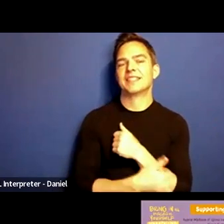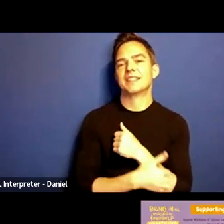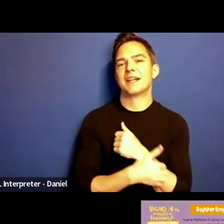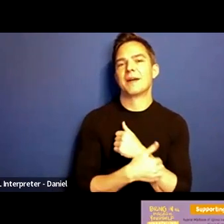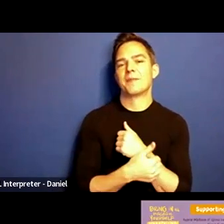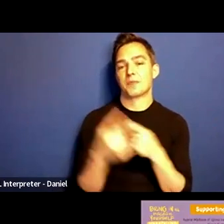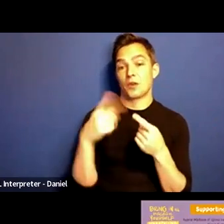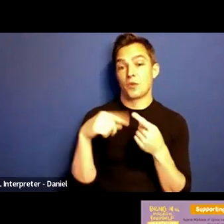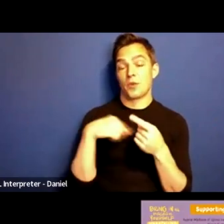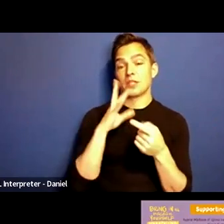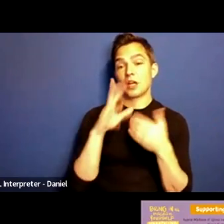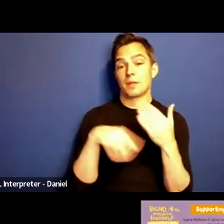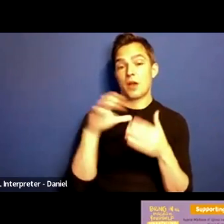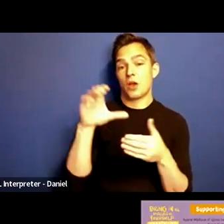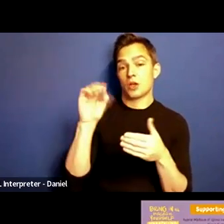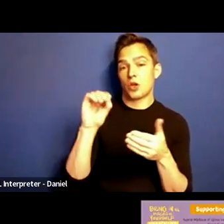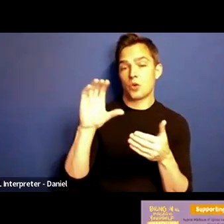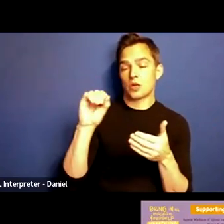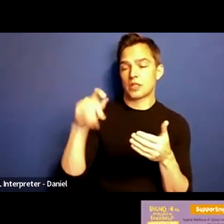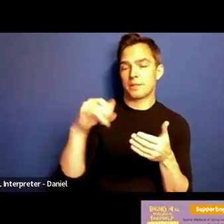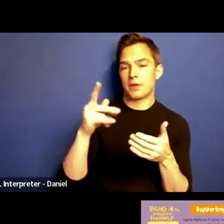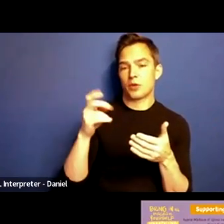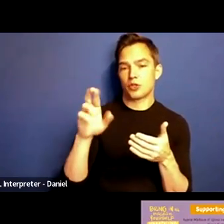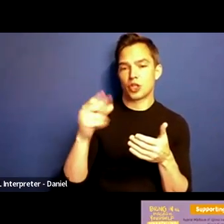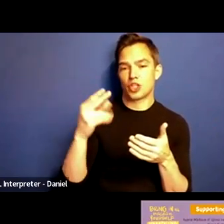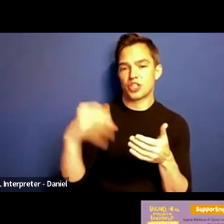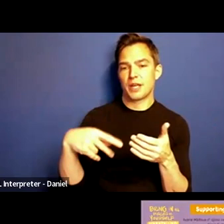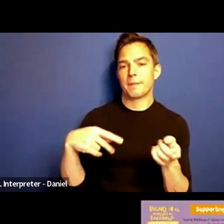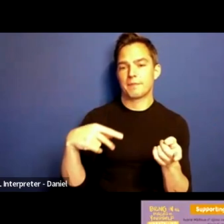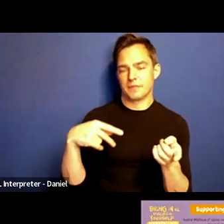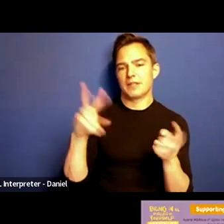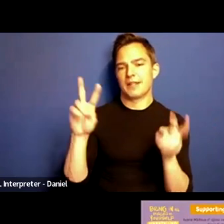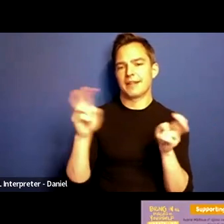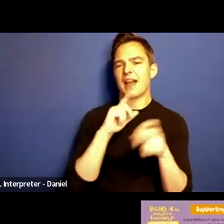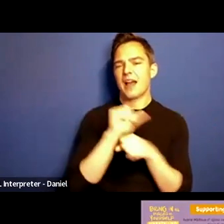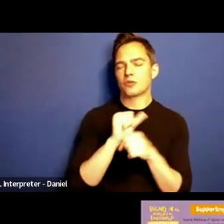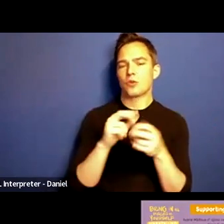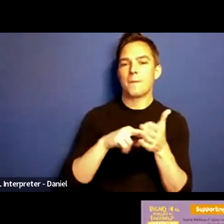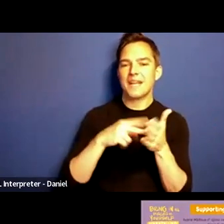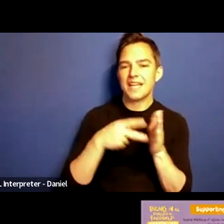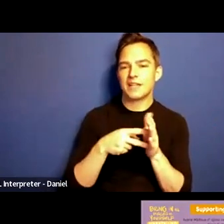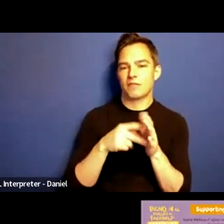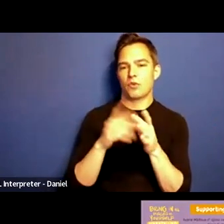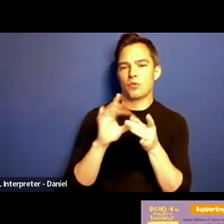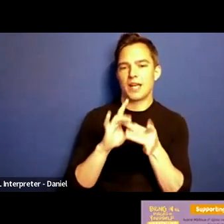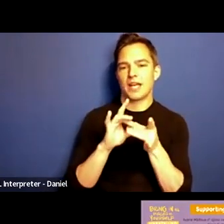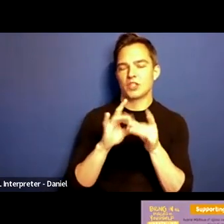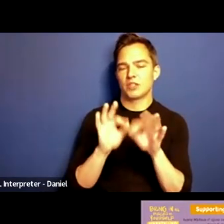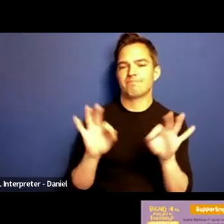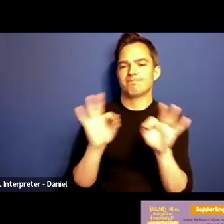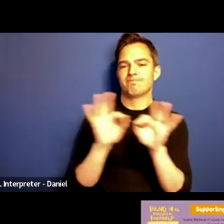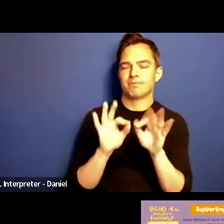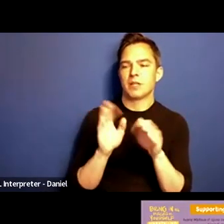When we talk about co-conspiratorship, or when we talk about like actual meaningful relationships between folks or